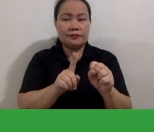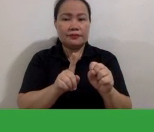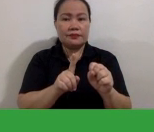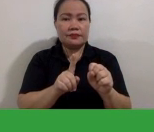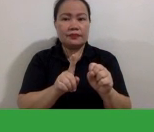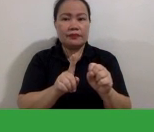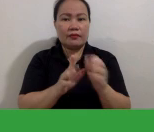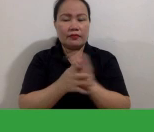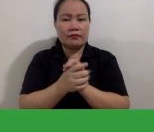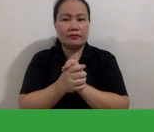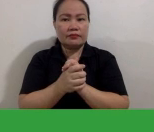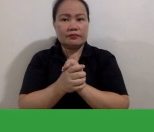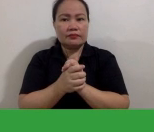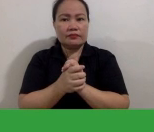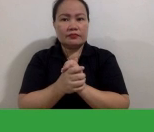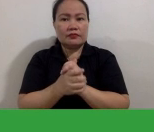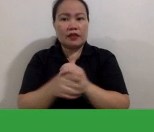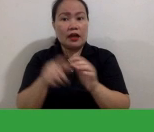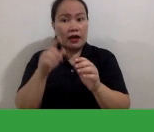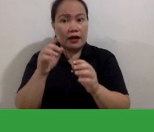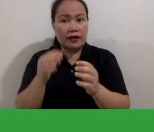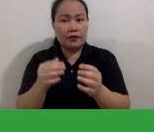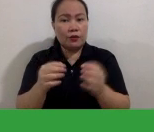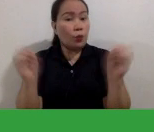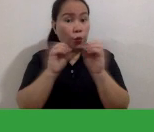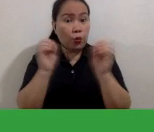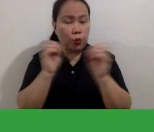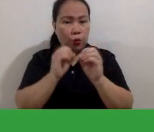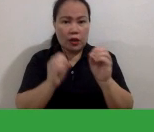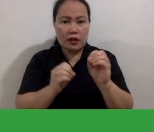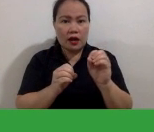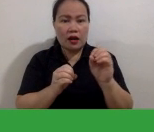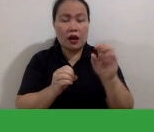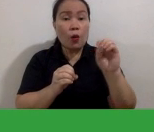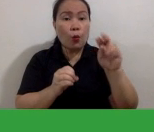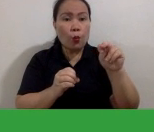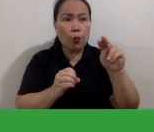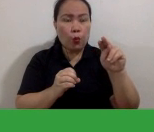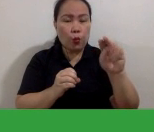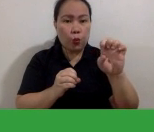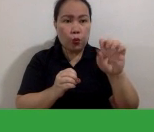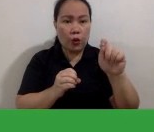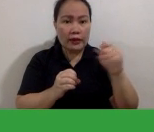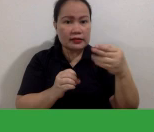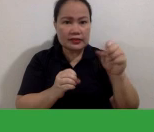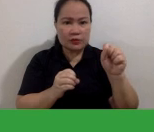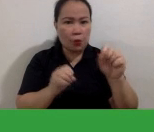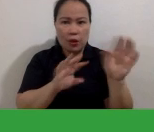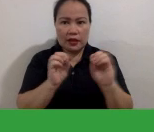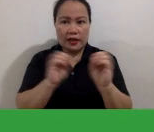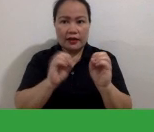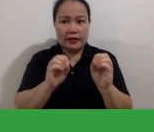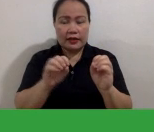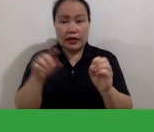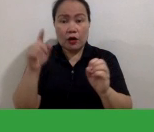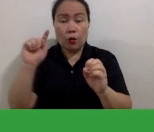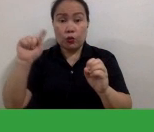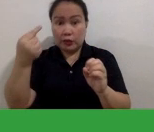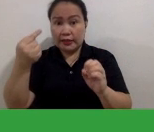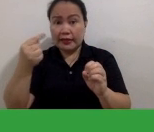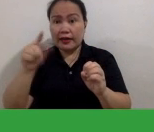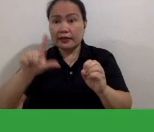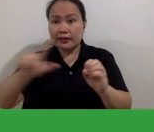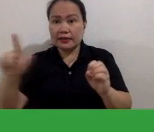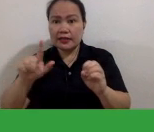tens? Kasi ito po yung ones natin. Okay? Ito palagi ang 1. So, ones, tenths, ang pinagkaiba niya lang